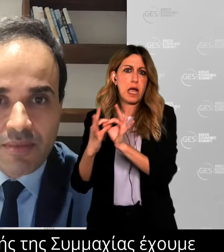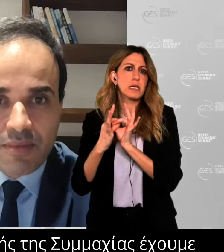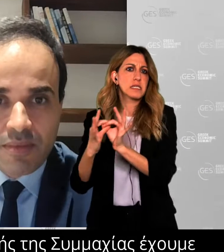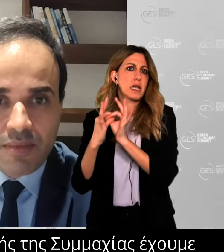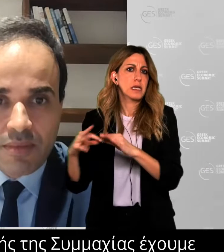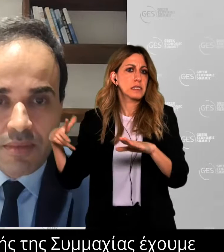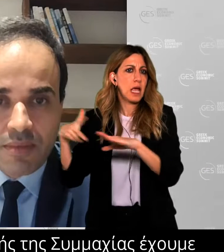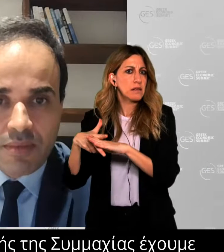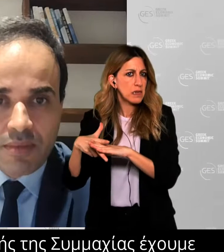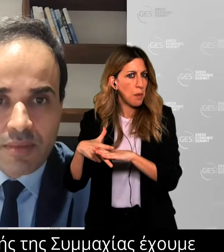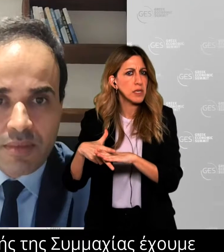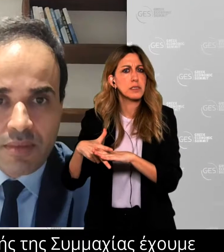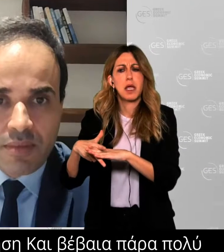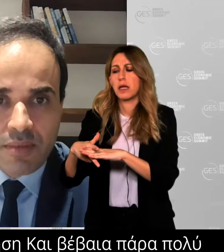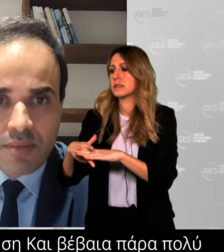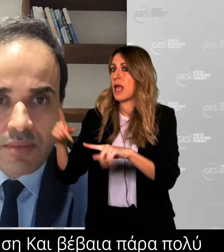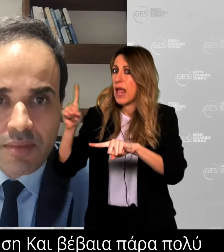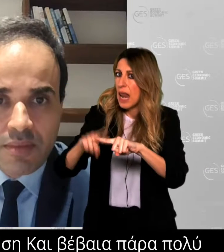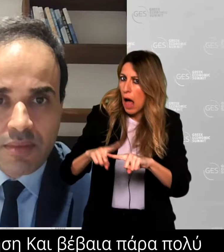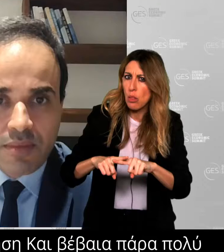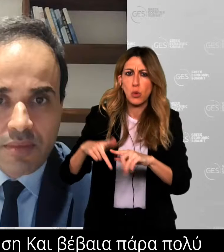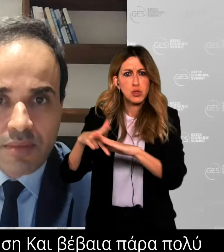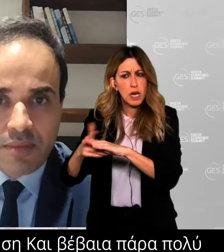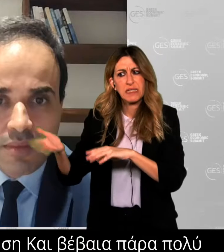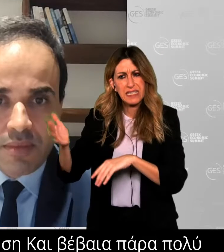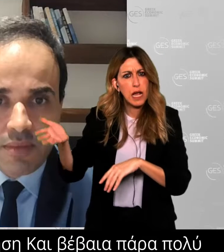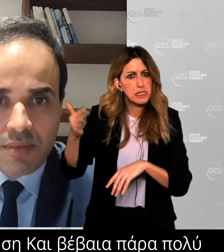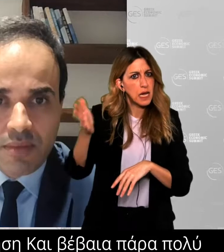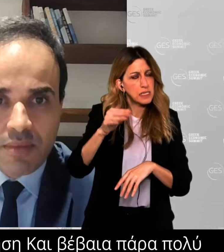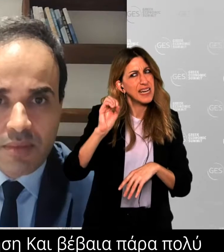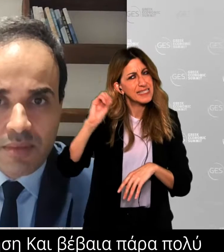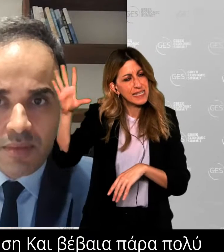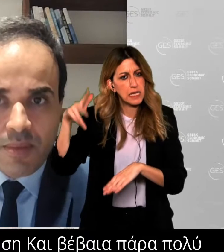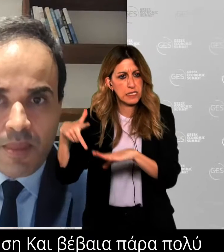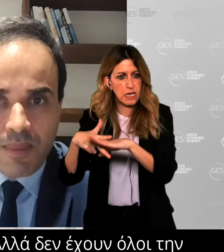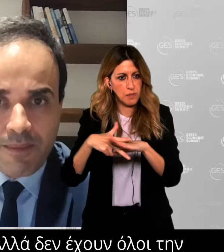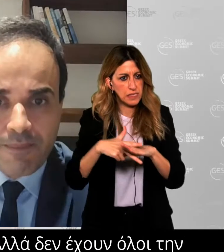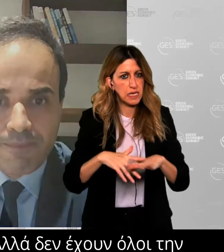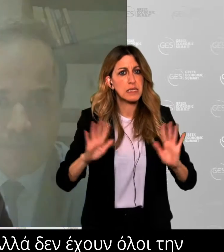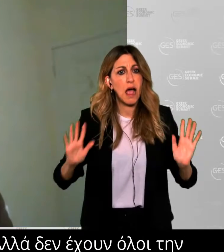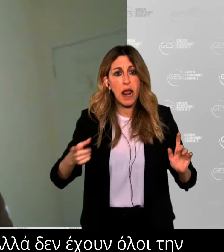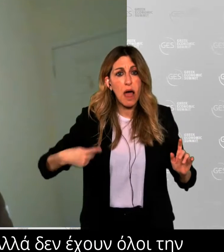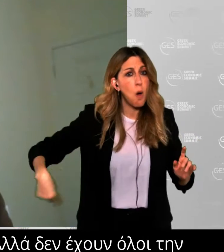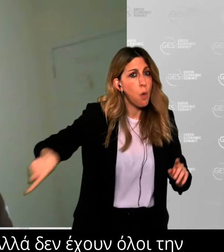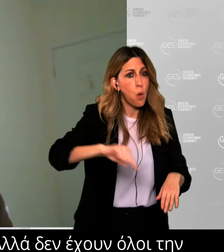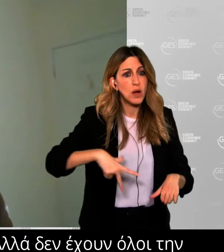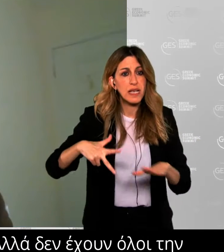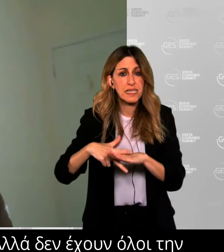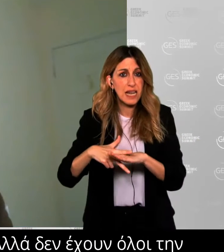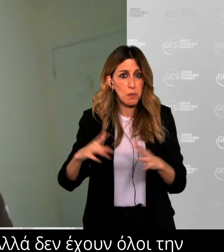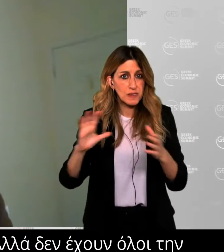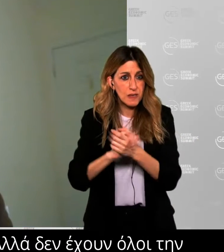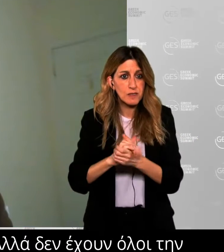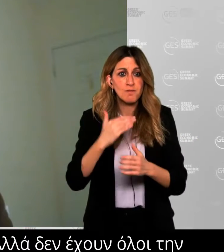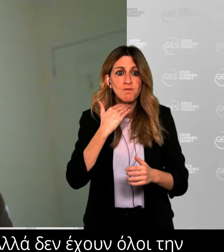draw on resources like that. So really, to my mind, NZBA is a safe space for all banks to come together to think about the